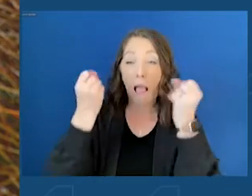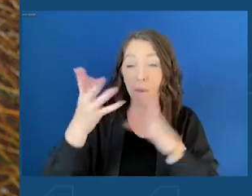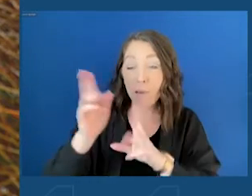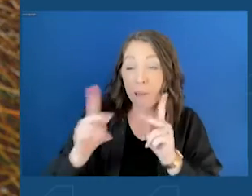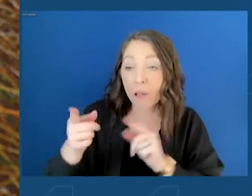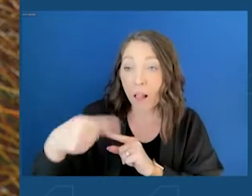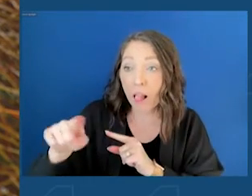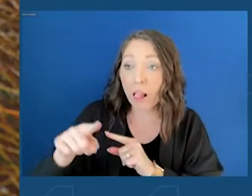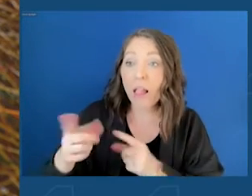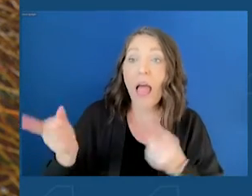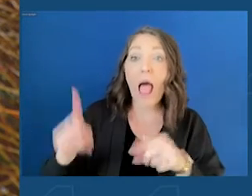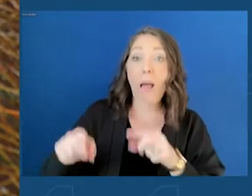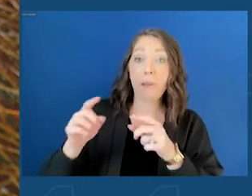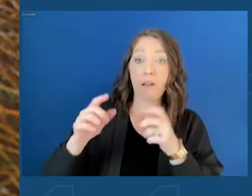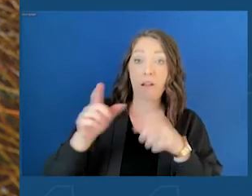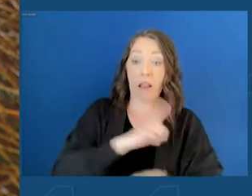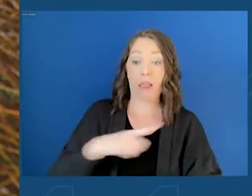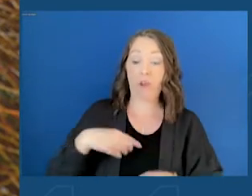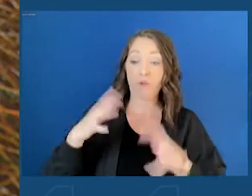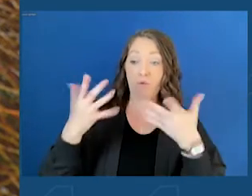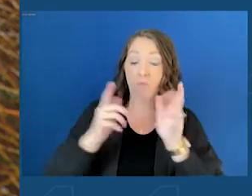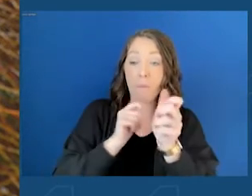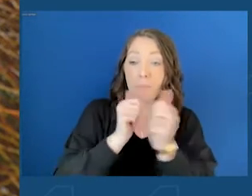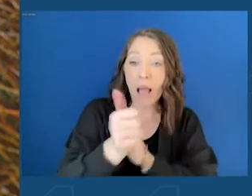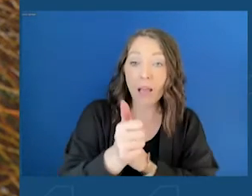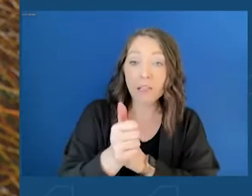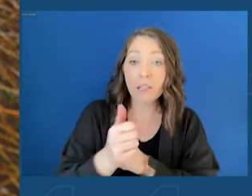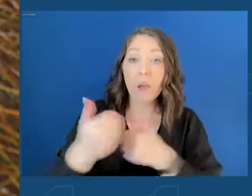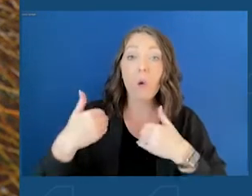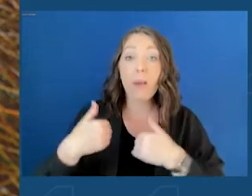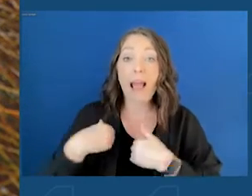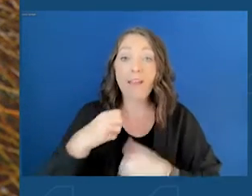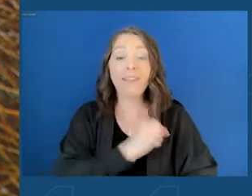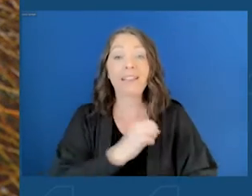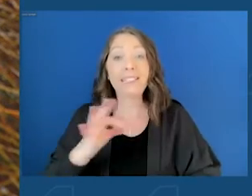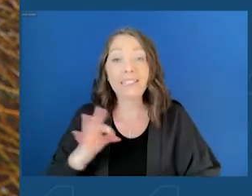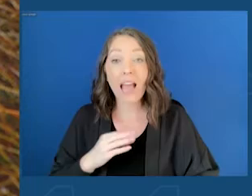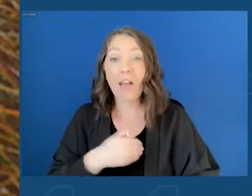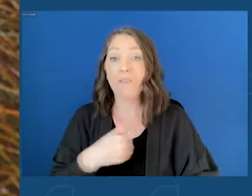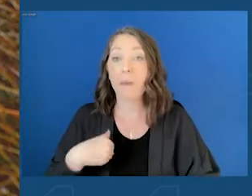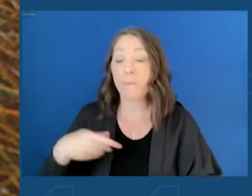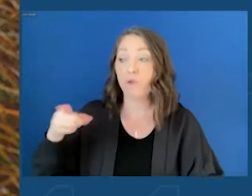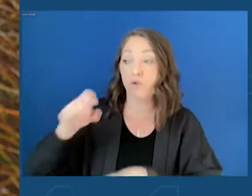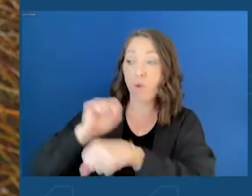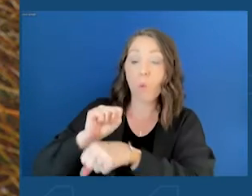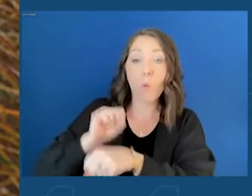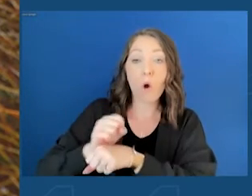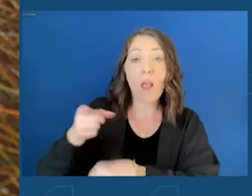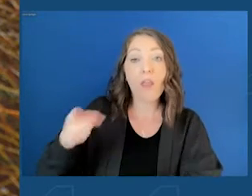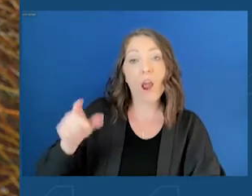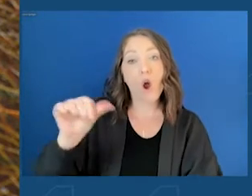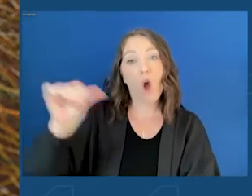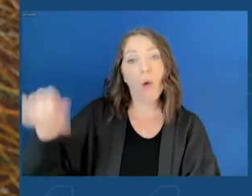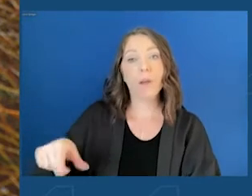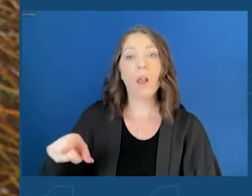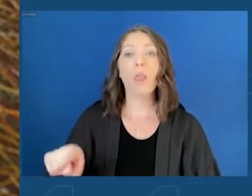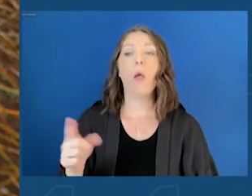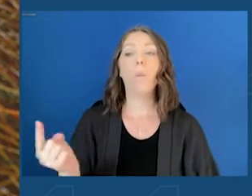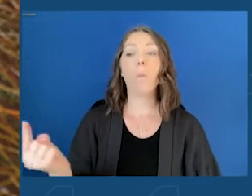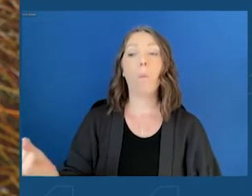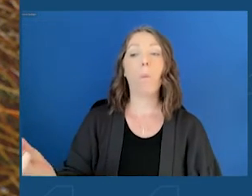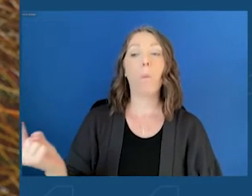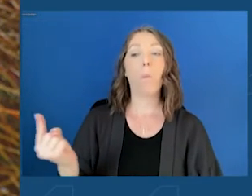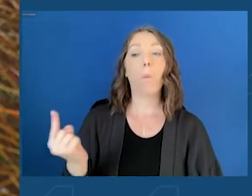had staff members that worked in Albany, worked in the legislature, who discreetly came up to us afterwards and